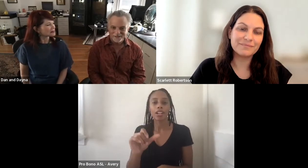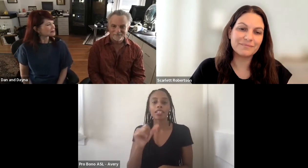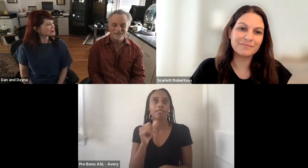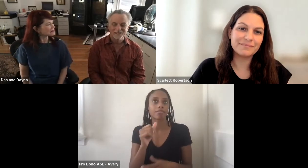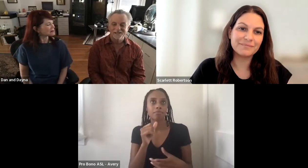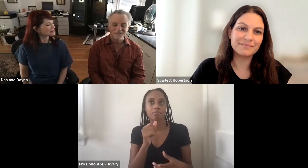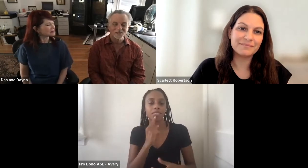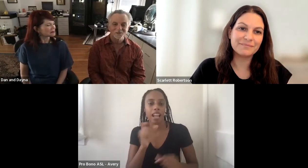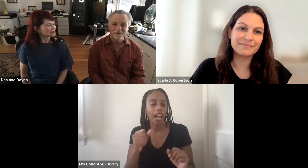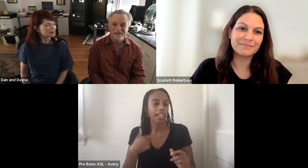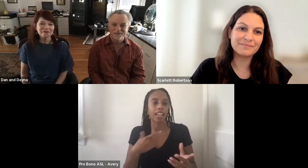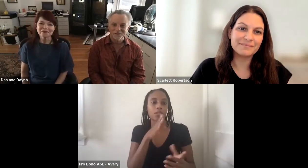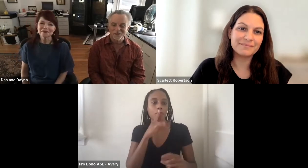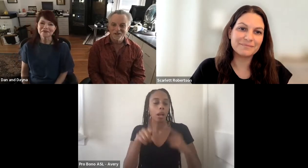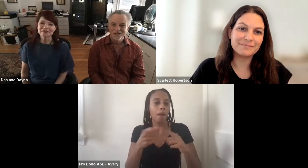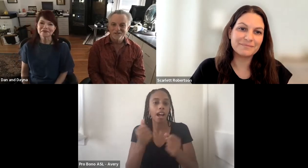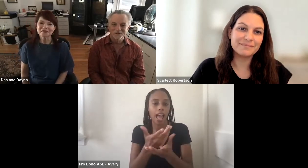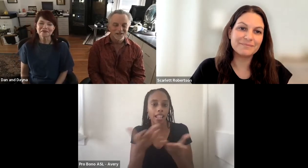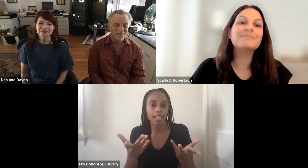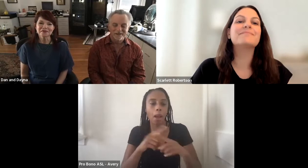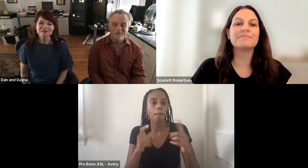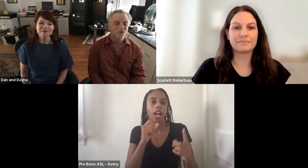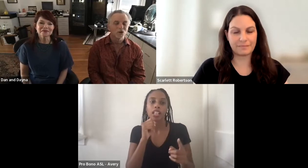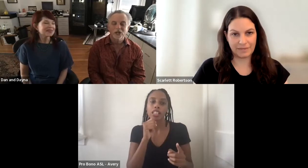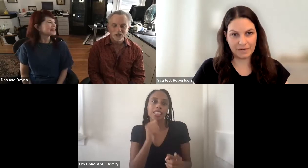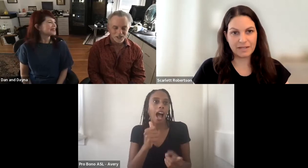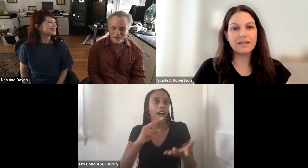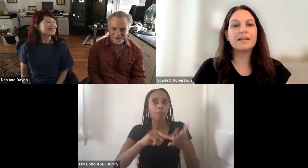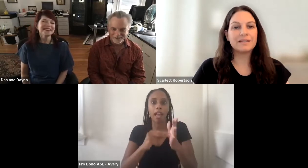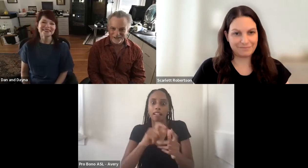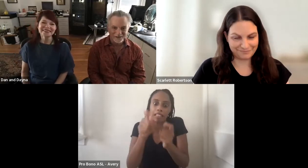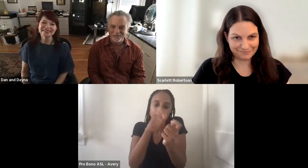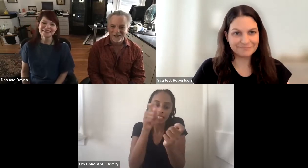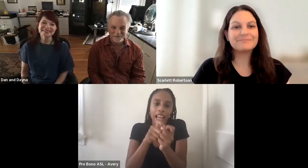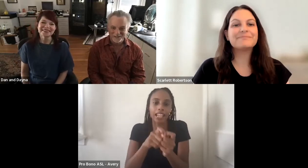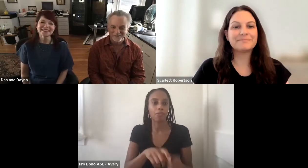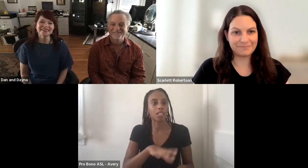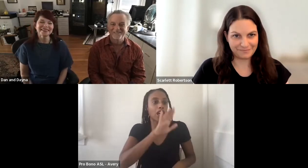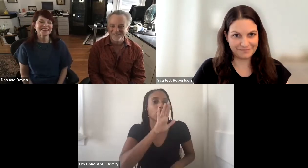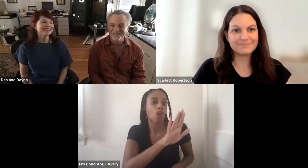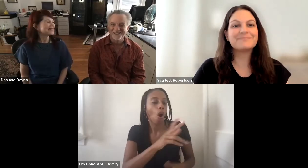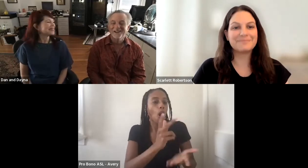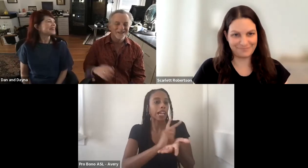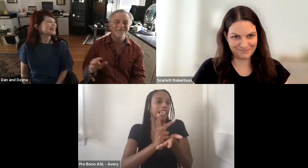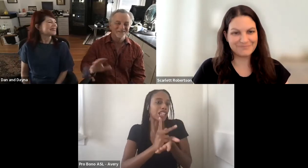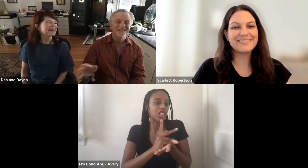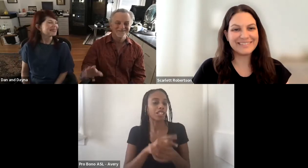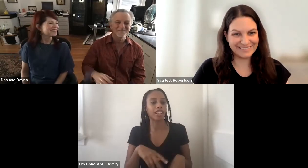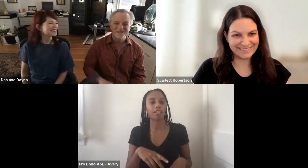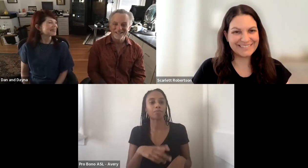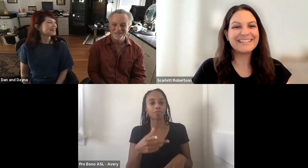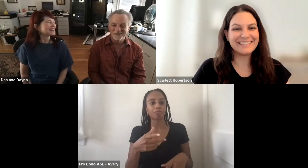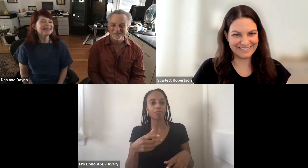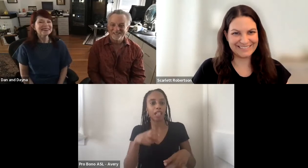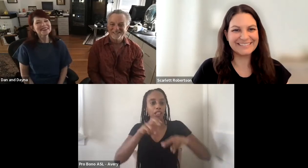of anything that I might say. He said, just don't make it literal. Don't tell him like it was your kitchen chair that anyone tied me to, which we thought, yeah, that